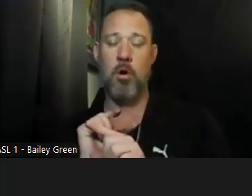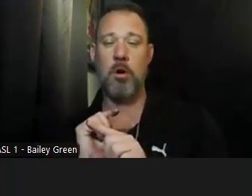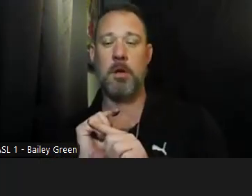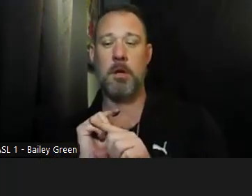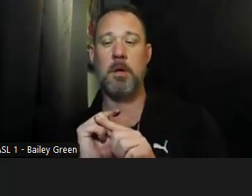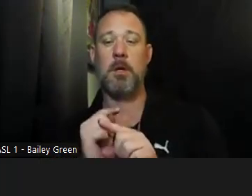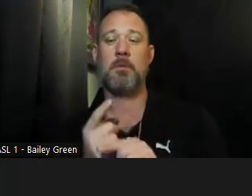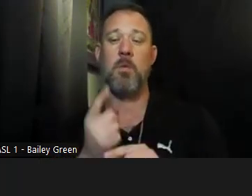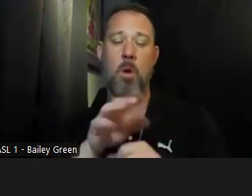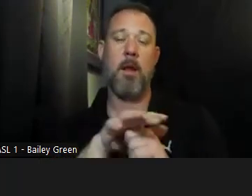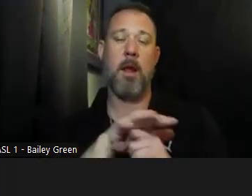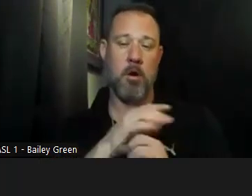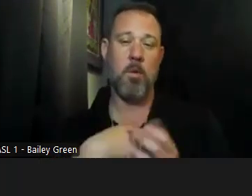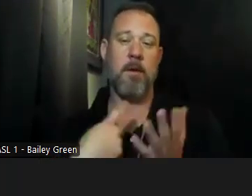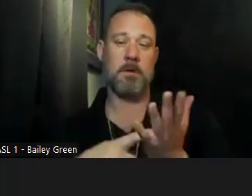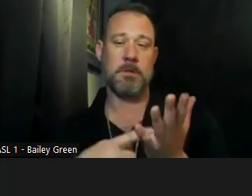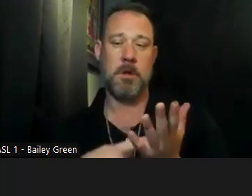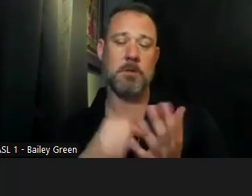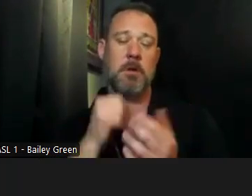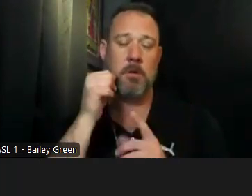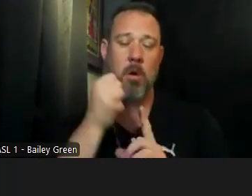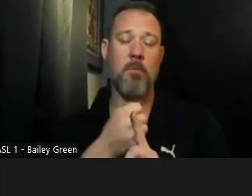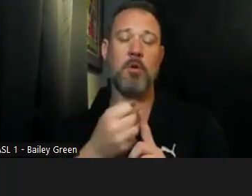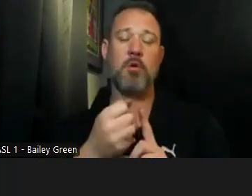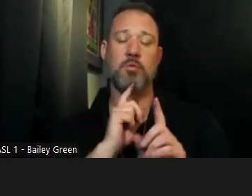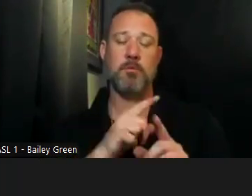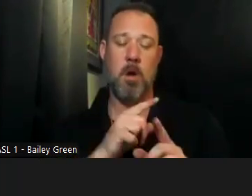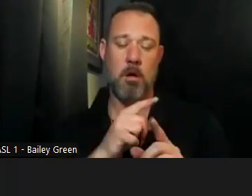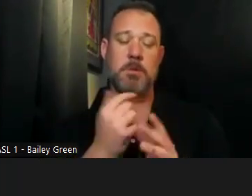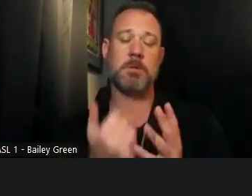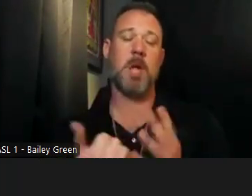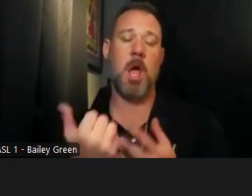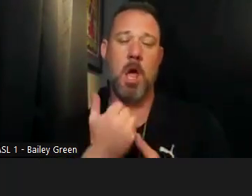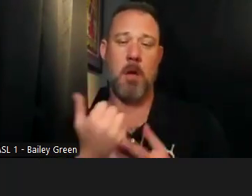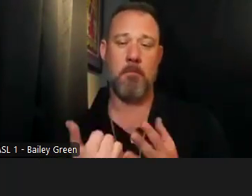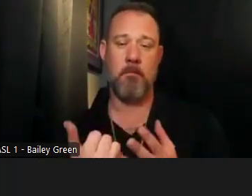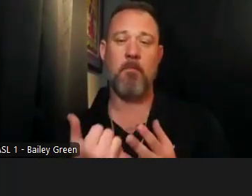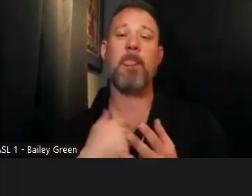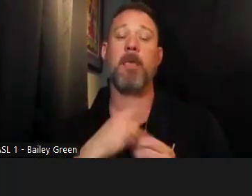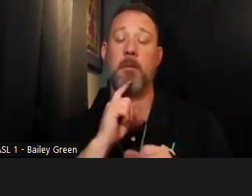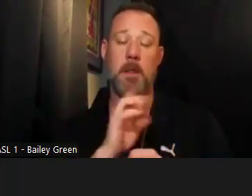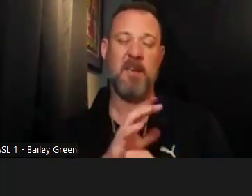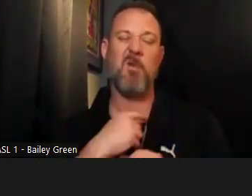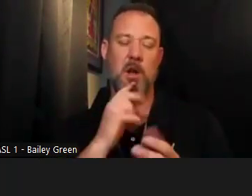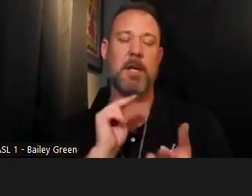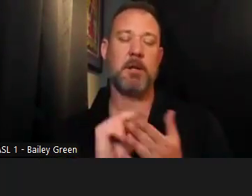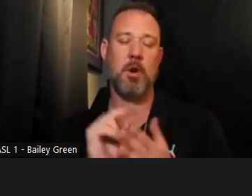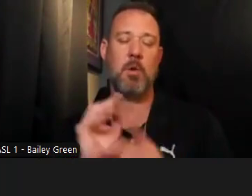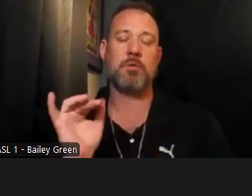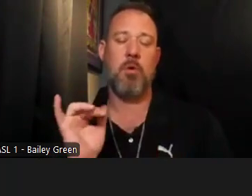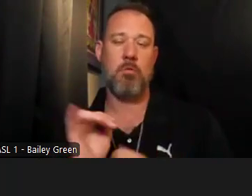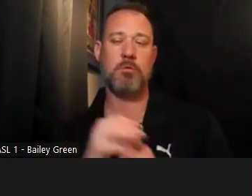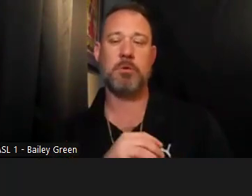of the areas that we've discussed in the Adult Abuse Response Subcommittee. And I believe we are taking notes on this as well.